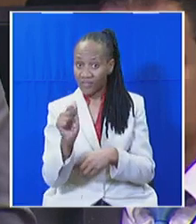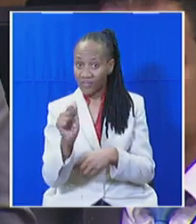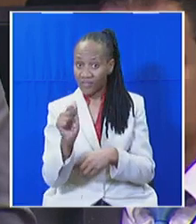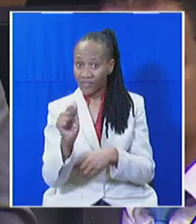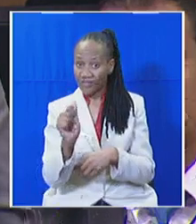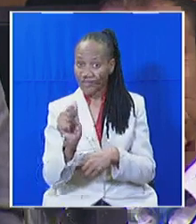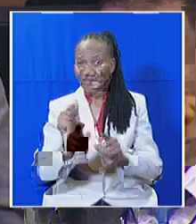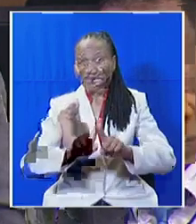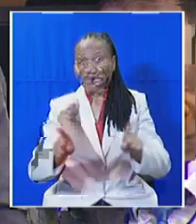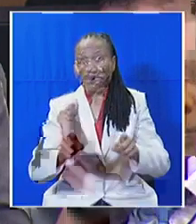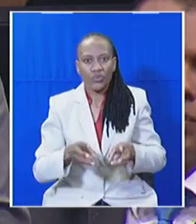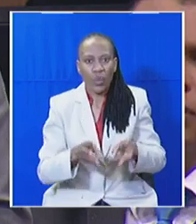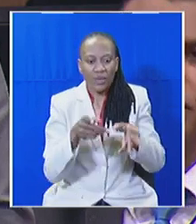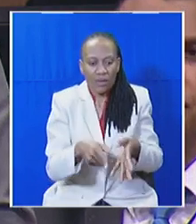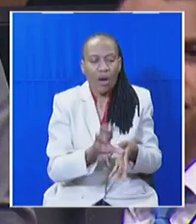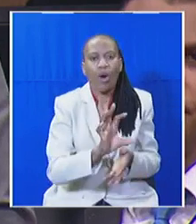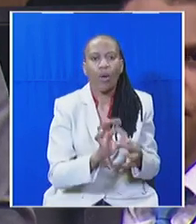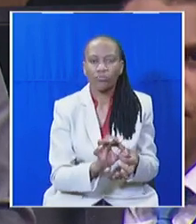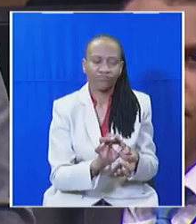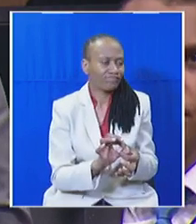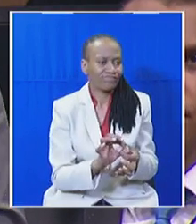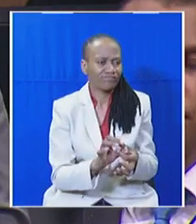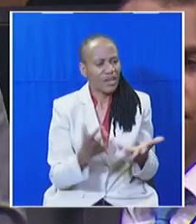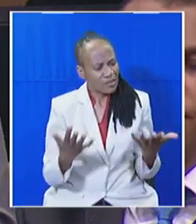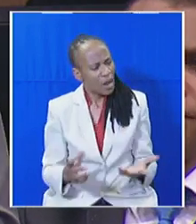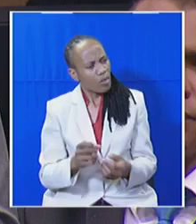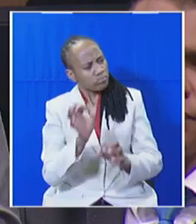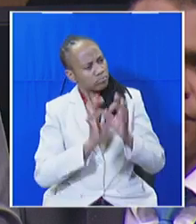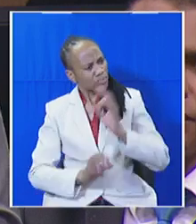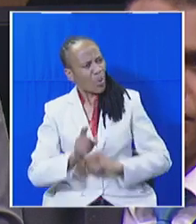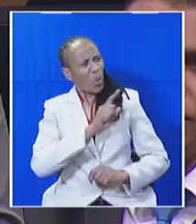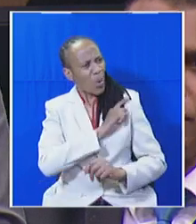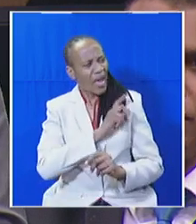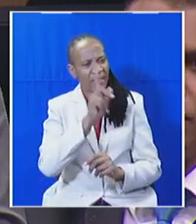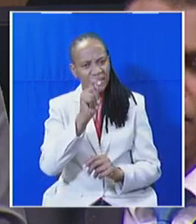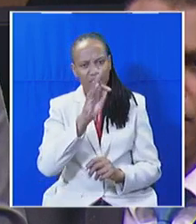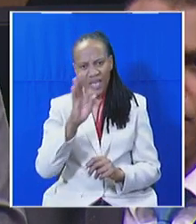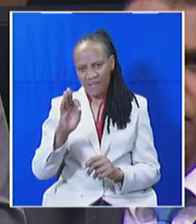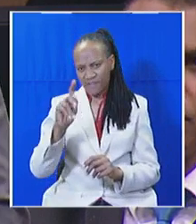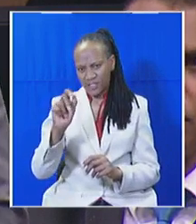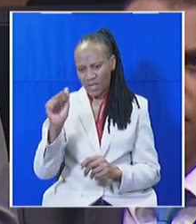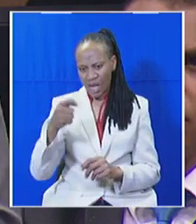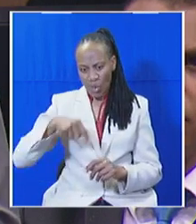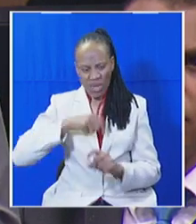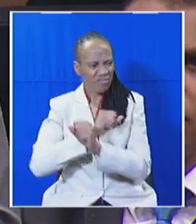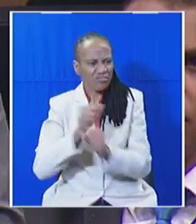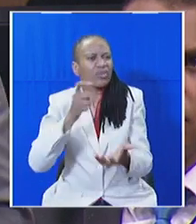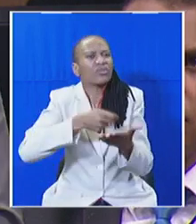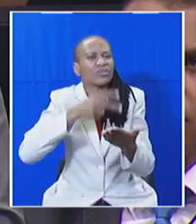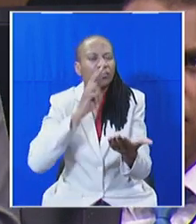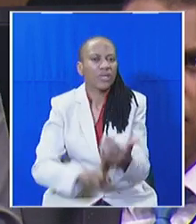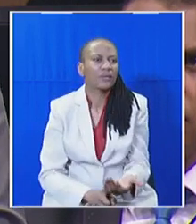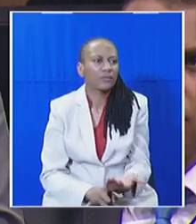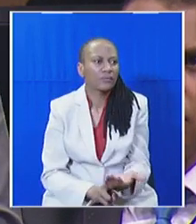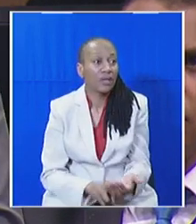home. So the question is, can you tell us why we have not yet signed the TFTA agreement? Can you commit today that we